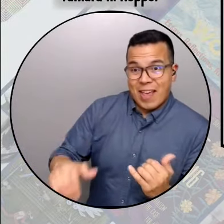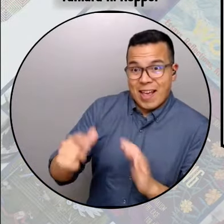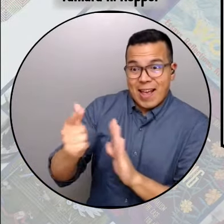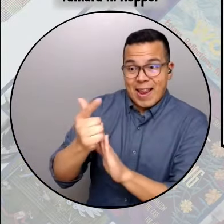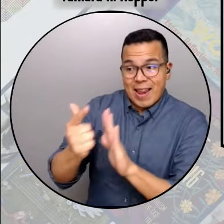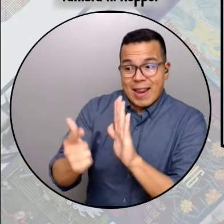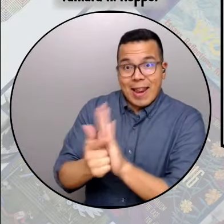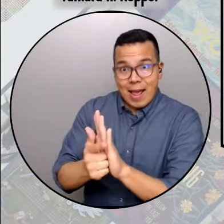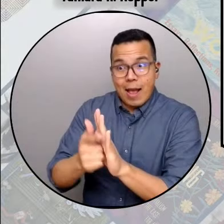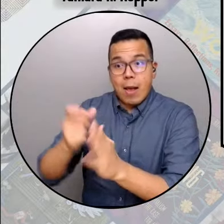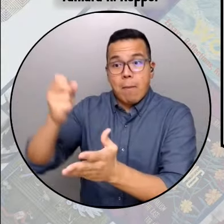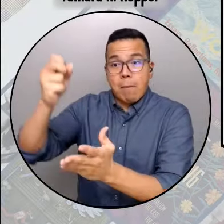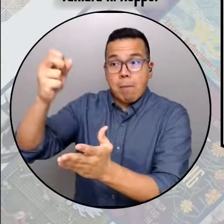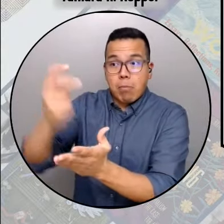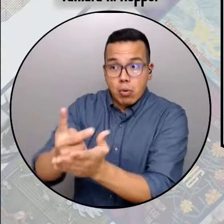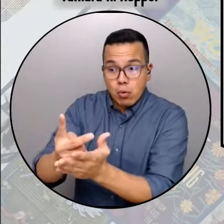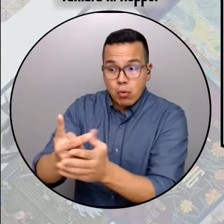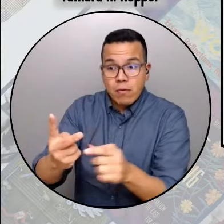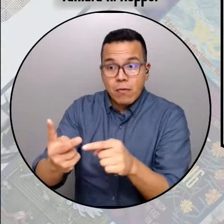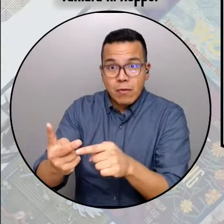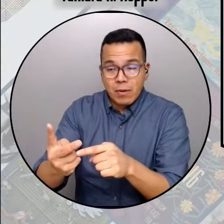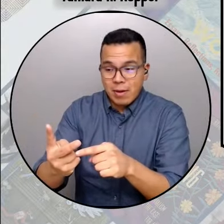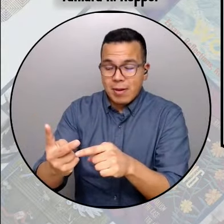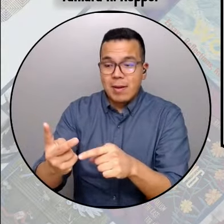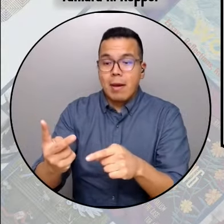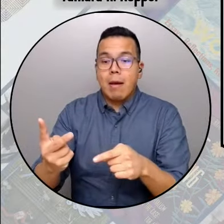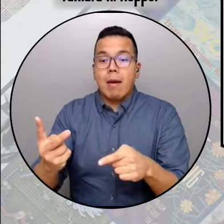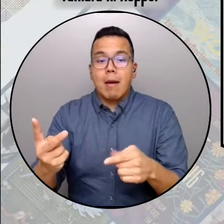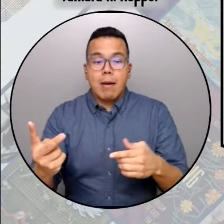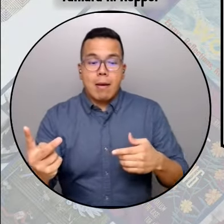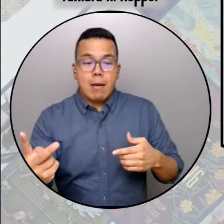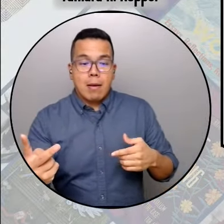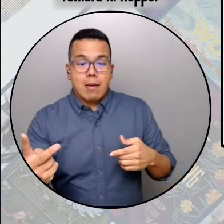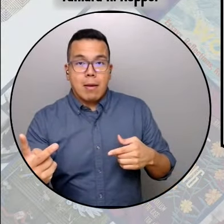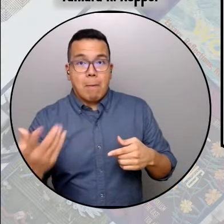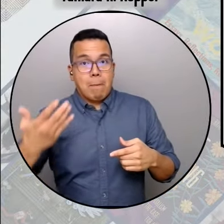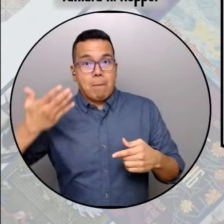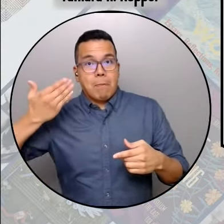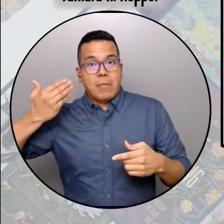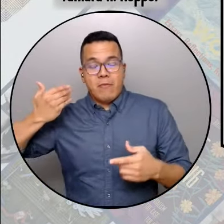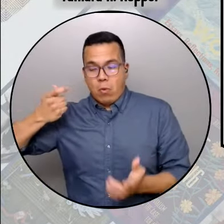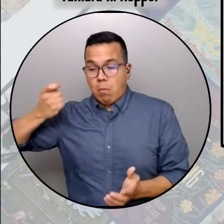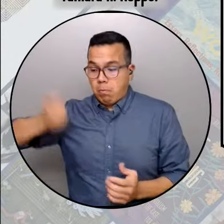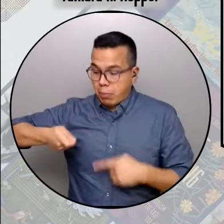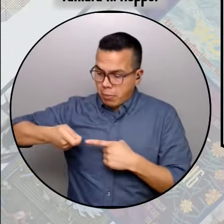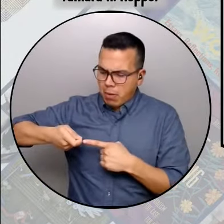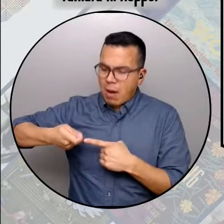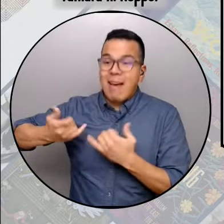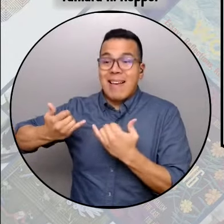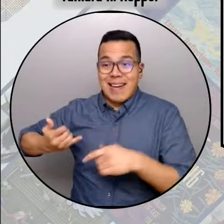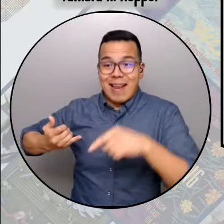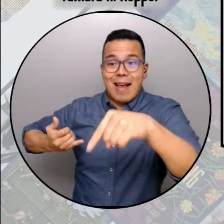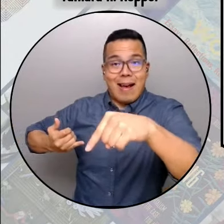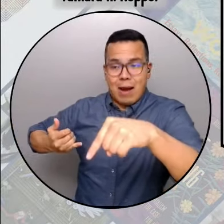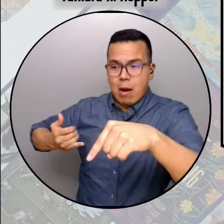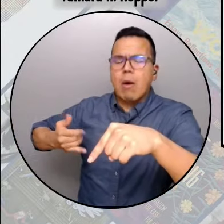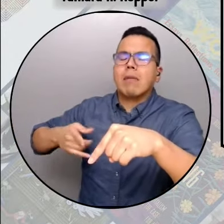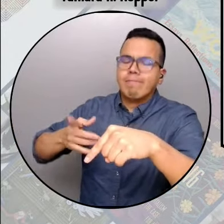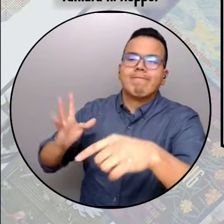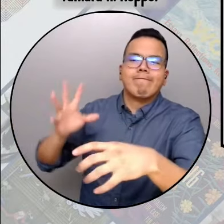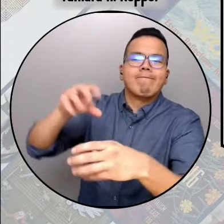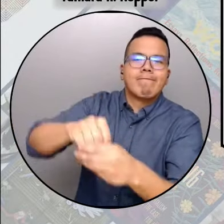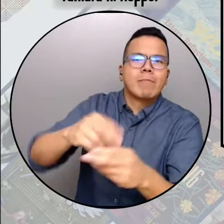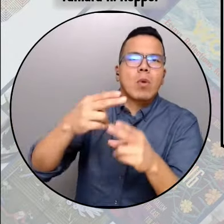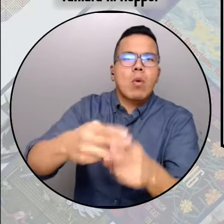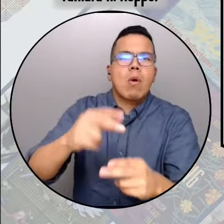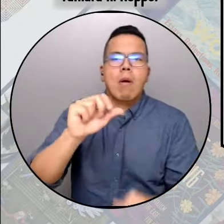now considered an aggravated felony, right? That, you know, whatever is considered an aggravated felony in